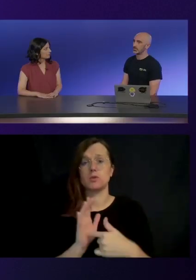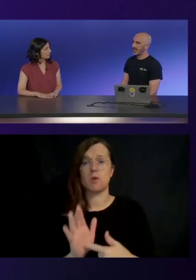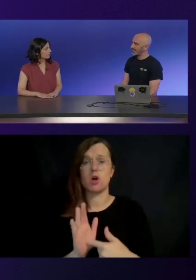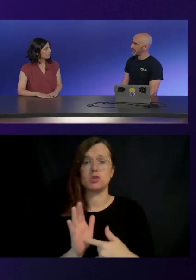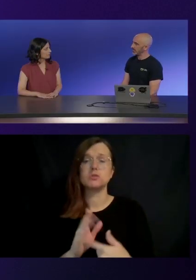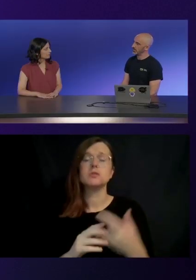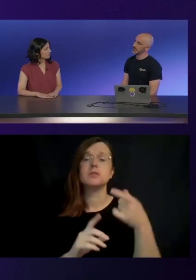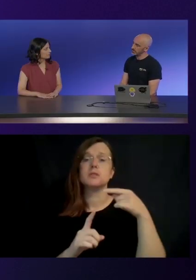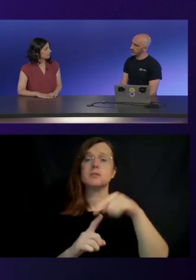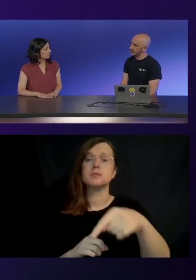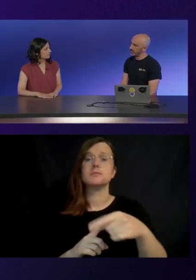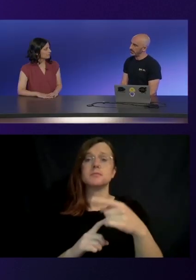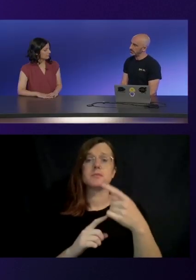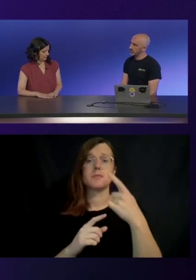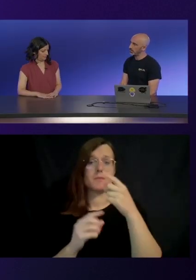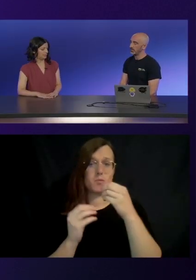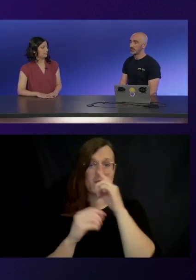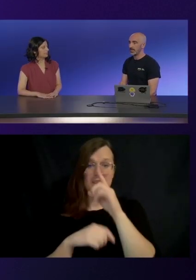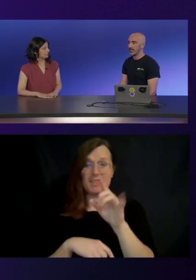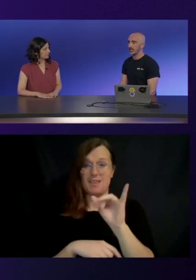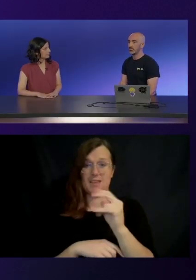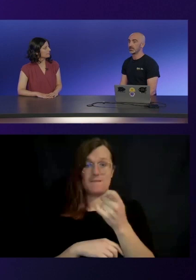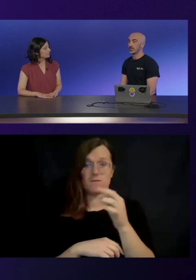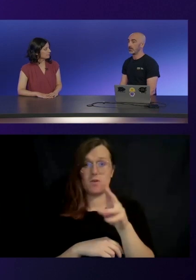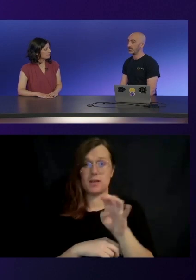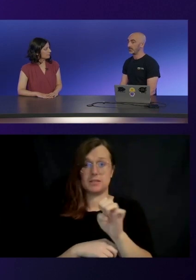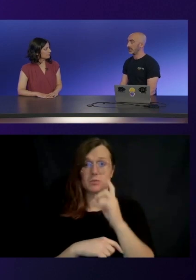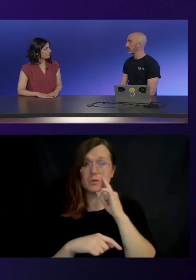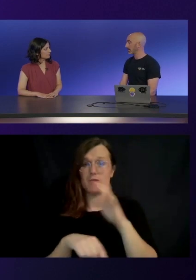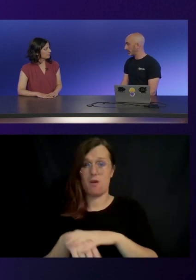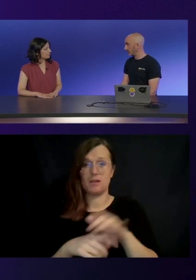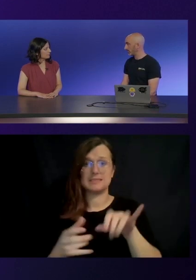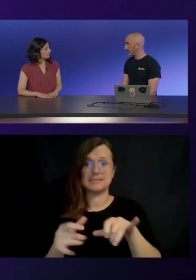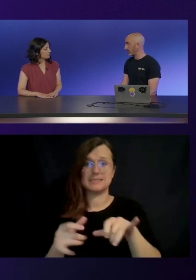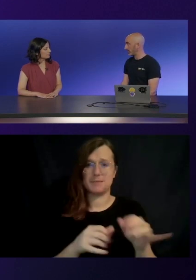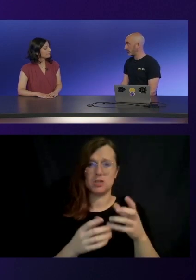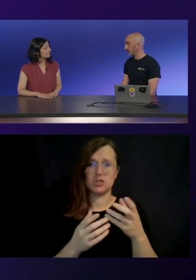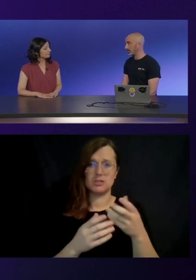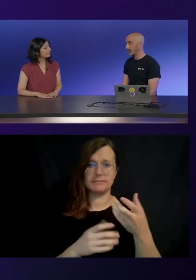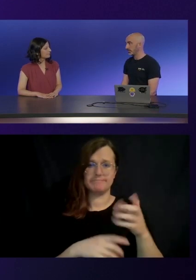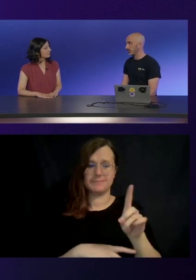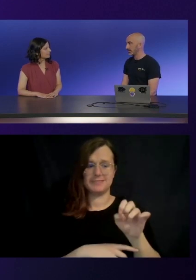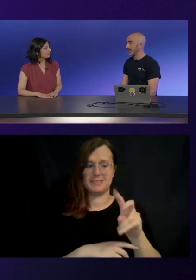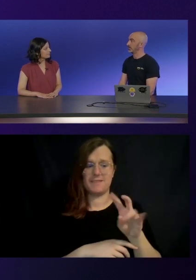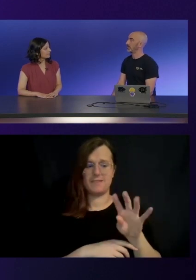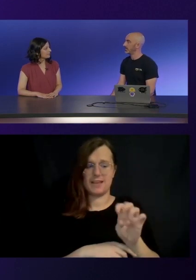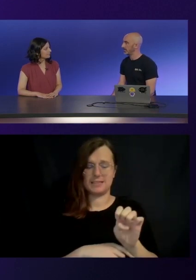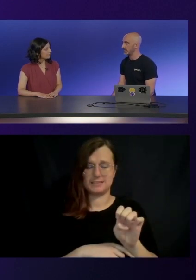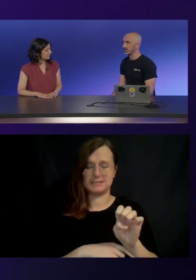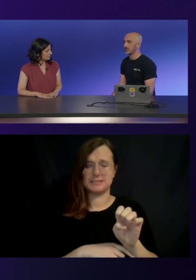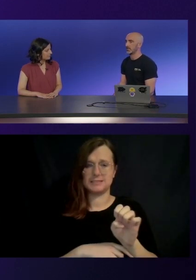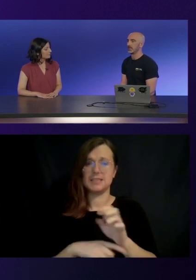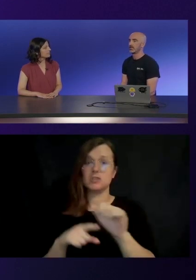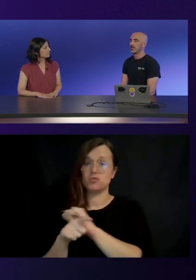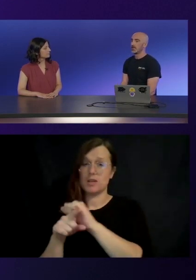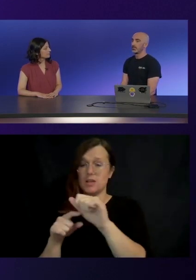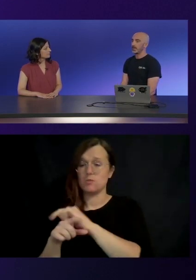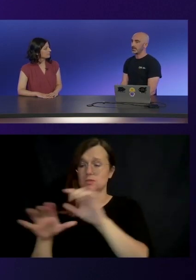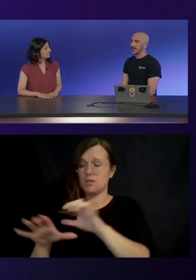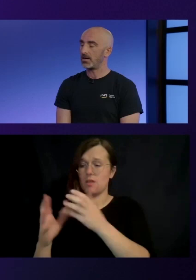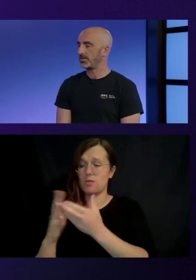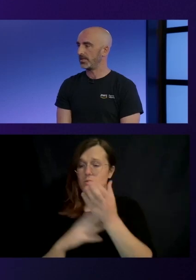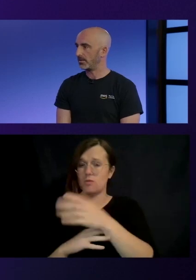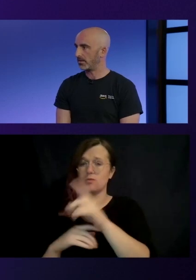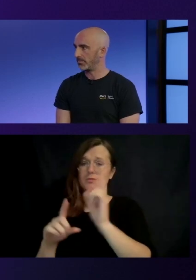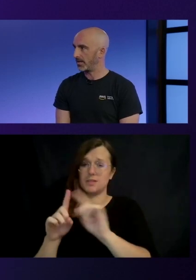inference was mainly done on a single device, while training was often done in a cluster of devices or even using an entire data center.